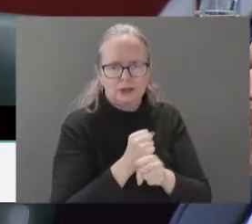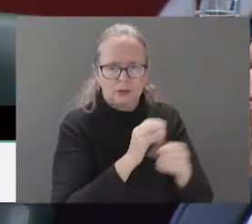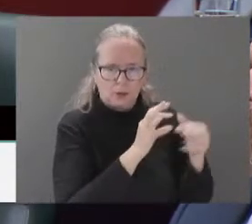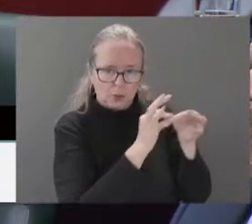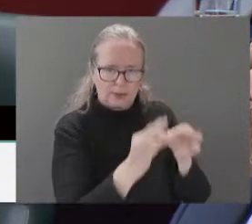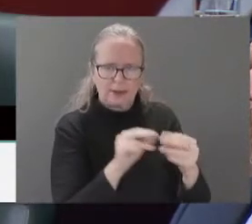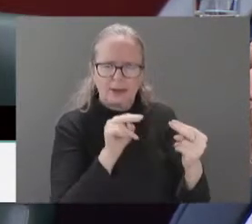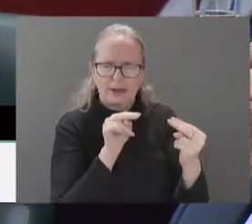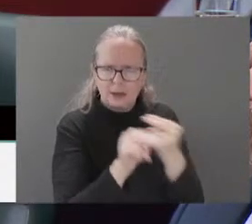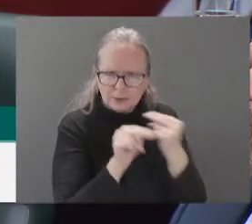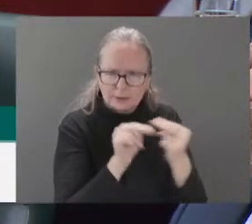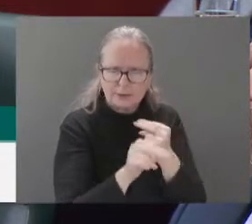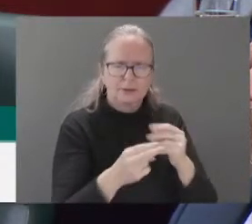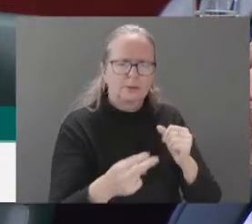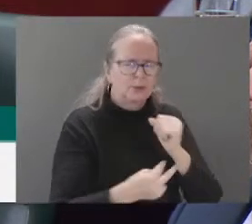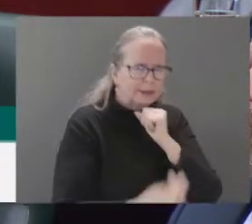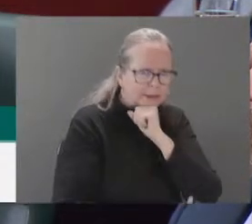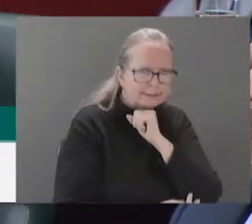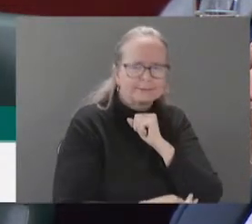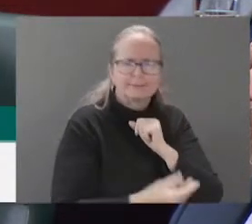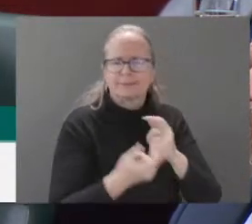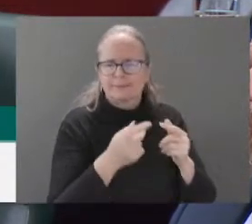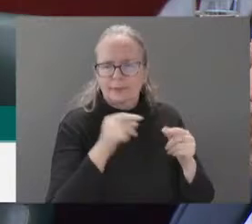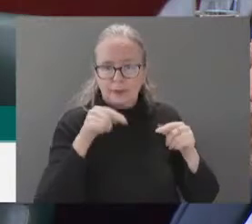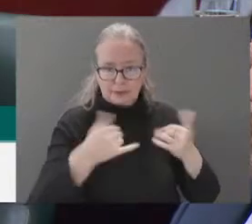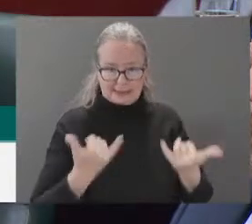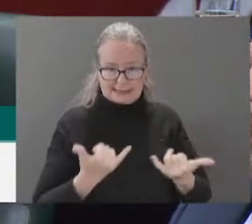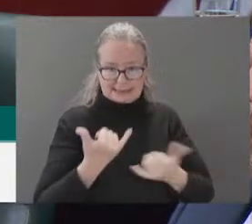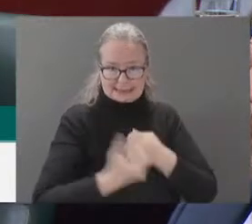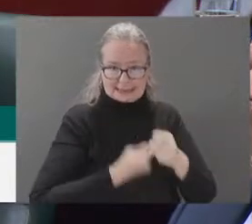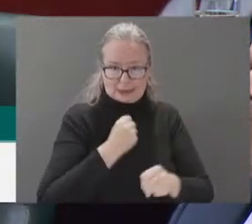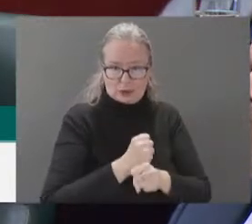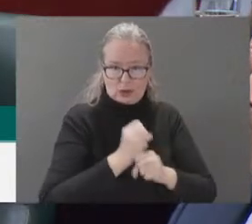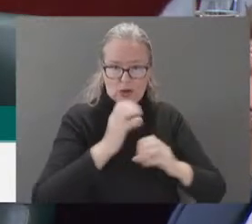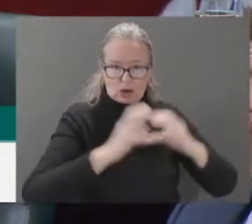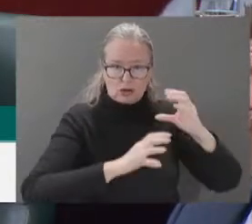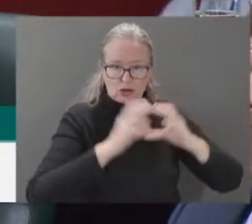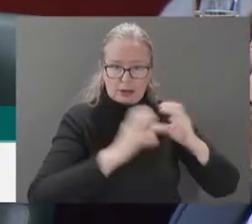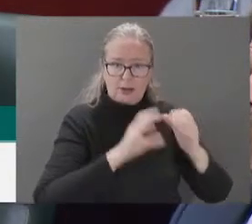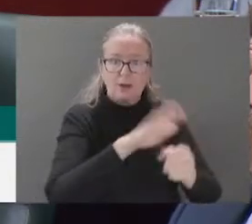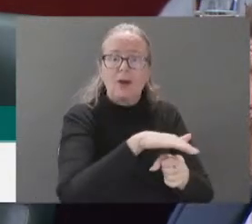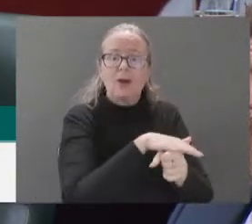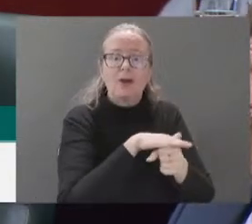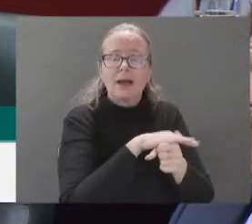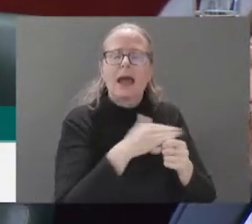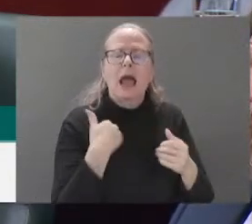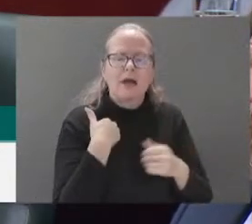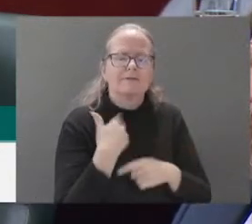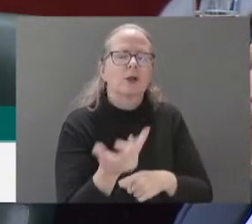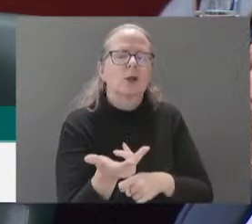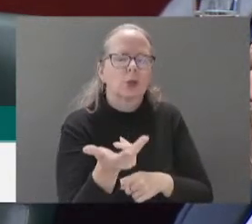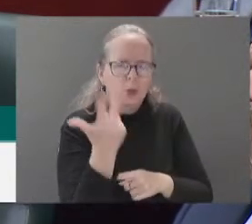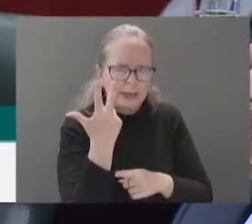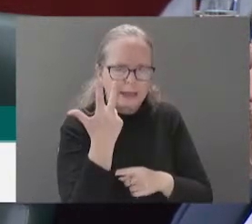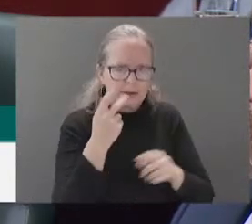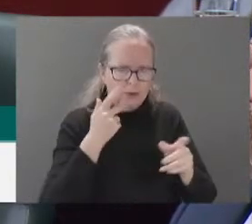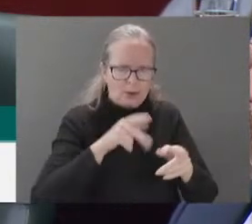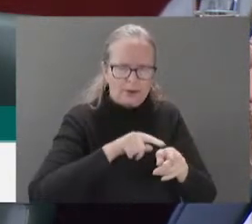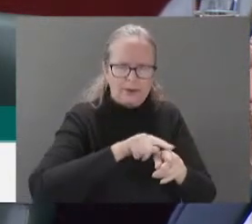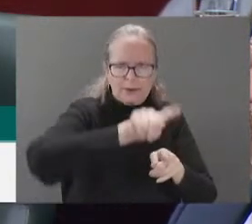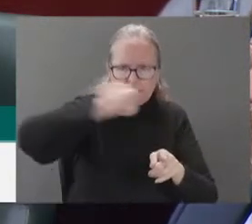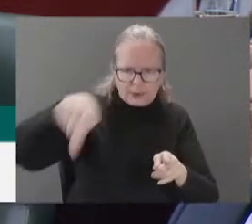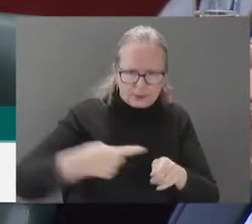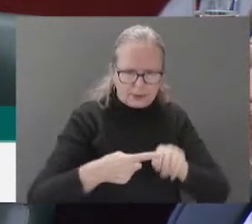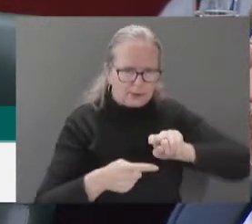program in chesir Strathmere has three interchange projects for chesir designed work for the Inver Lake overpass and Mr Speaker